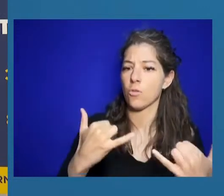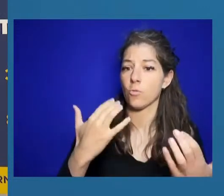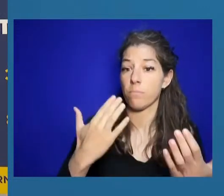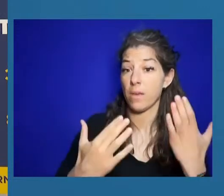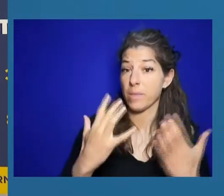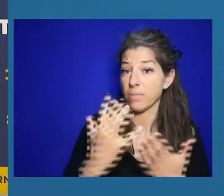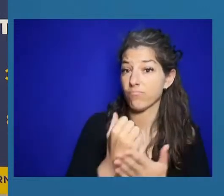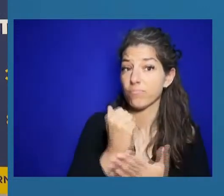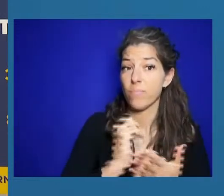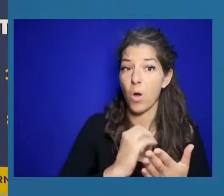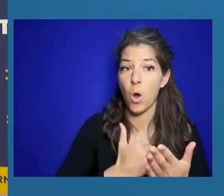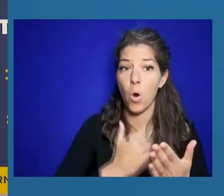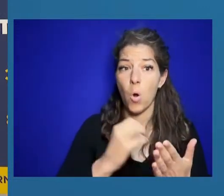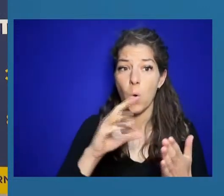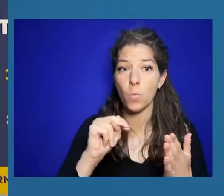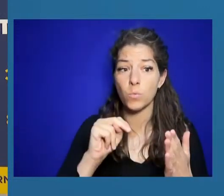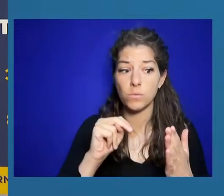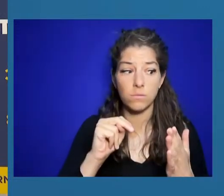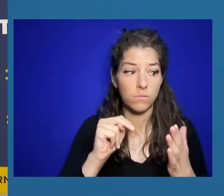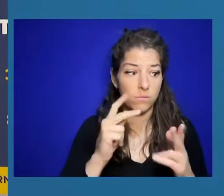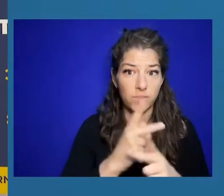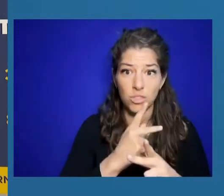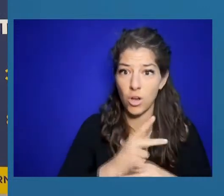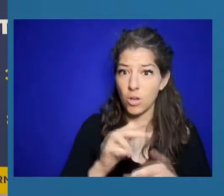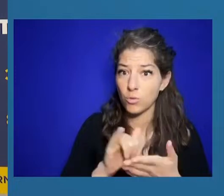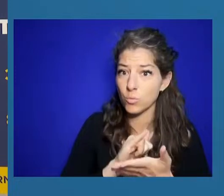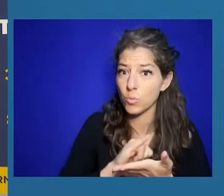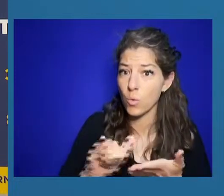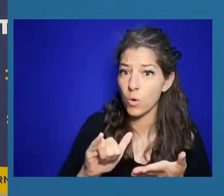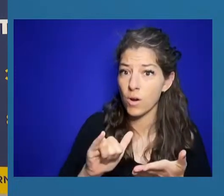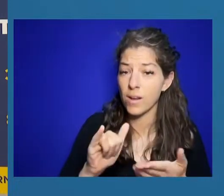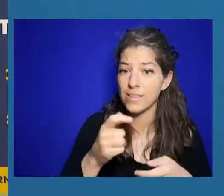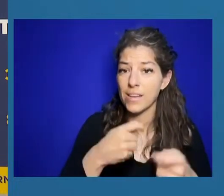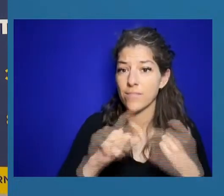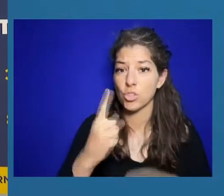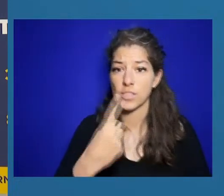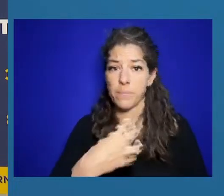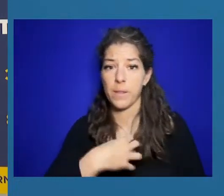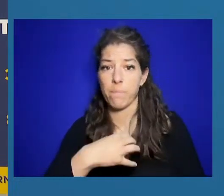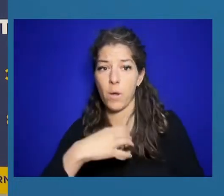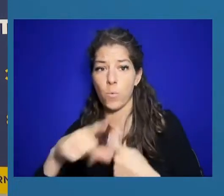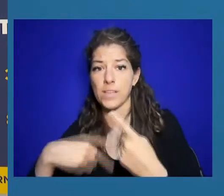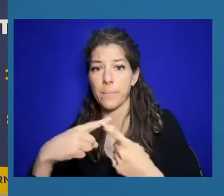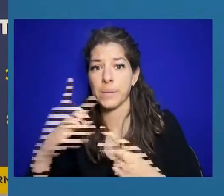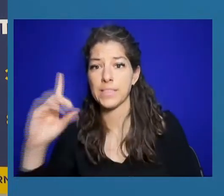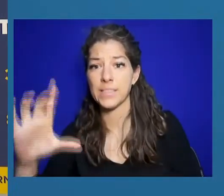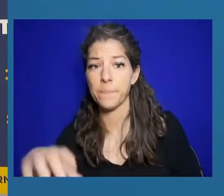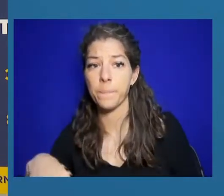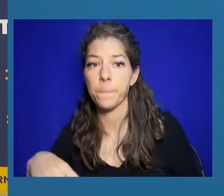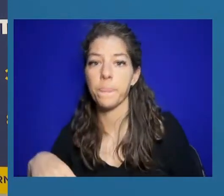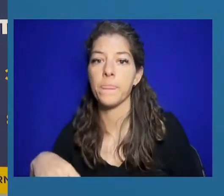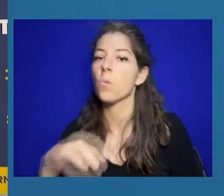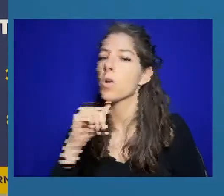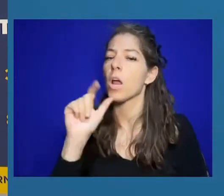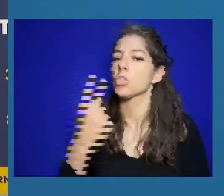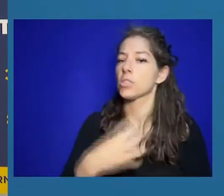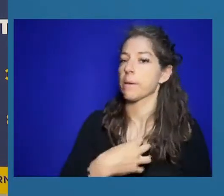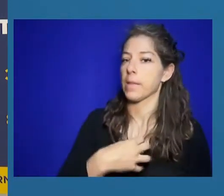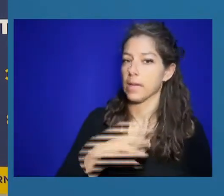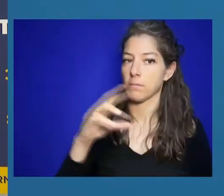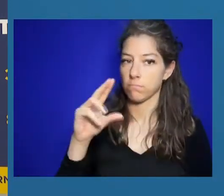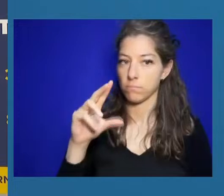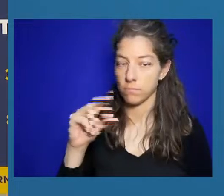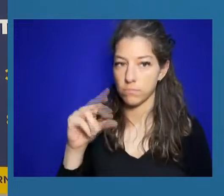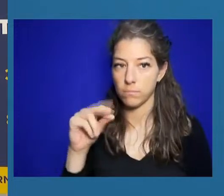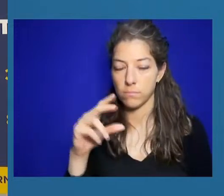in order instead of just complaining about what's going on in Washington? No, we're not just complaining. We actually are. I've actually,